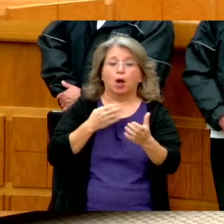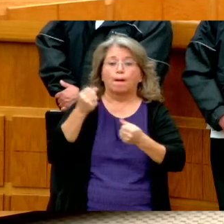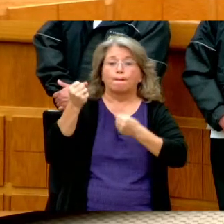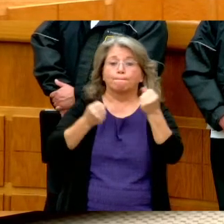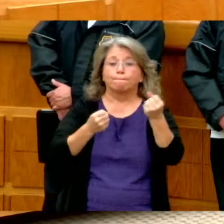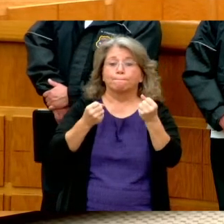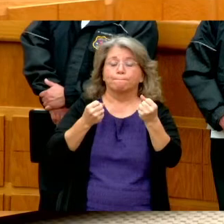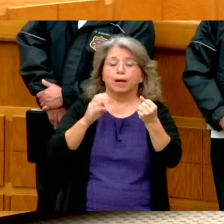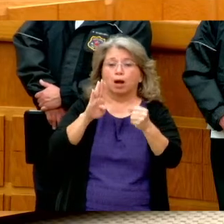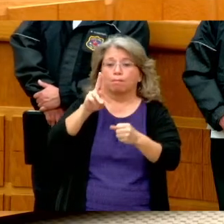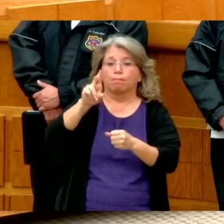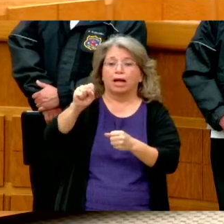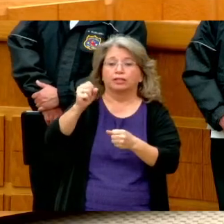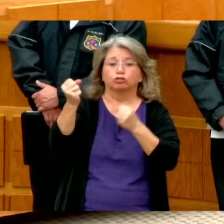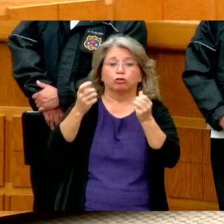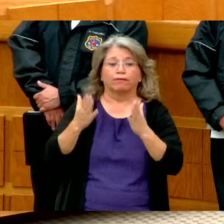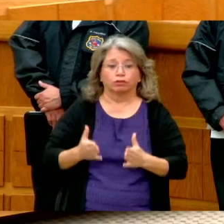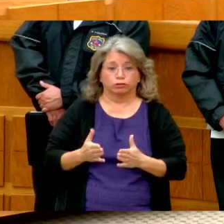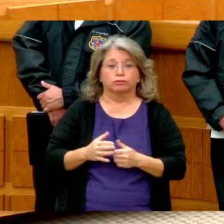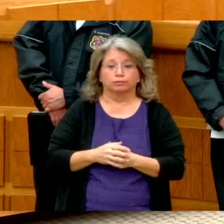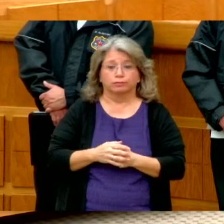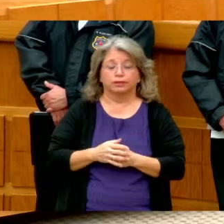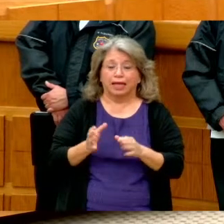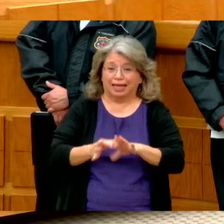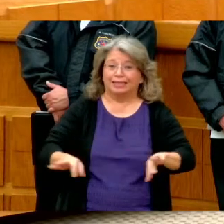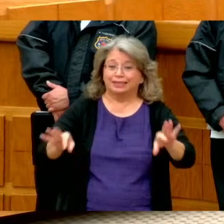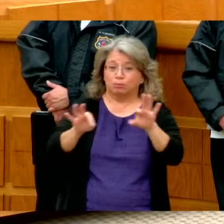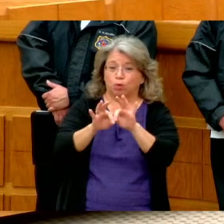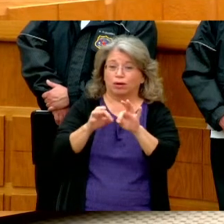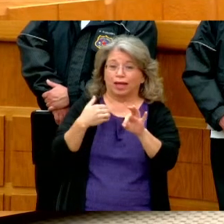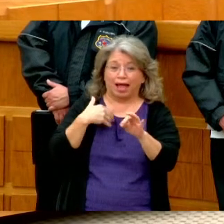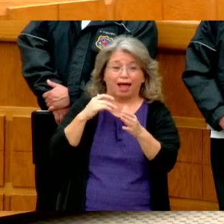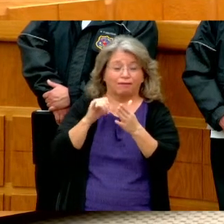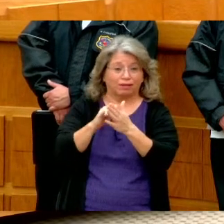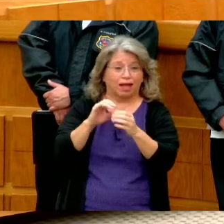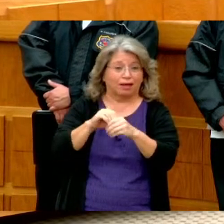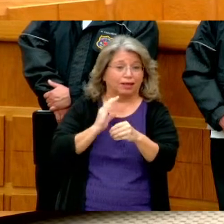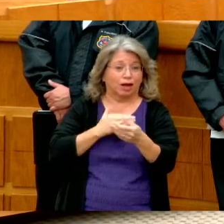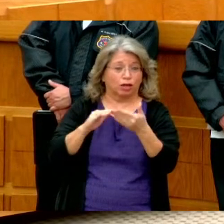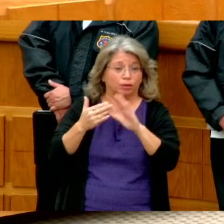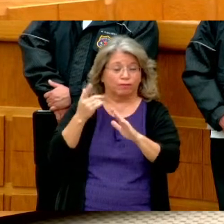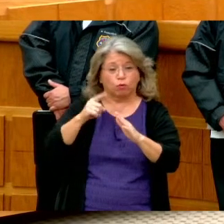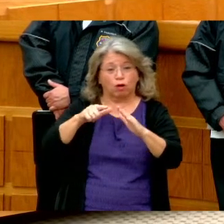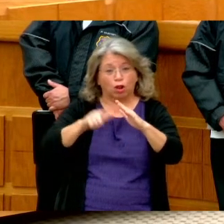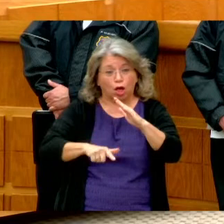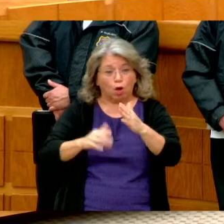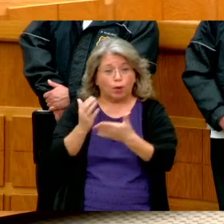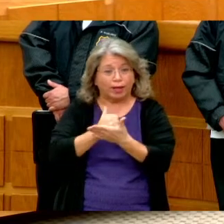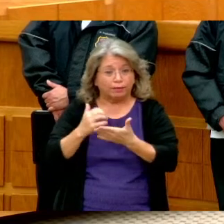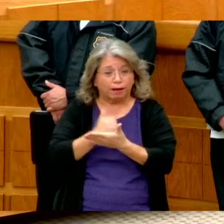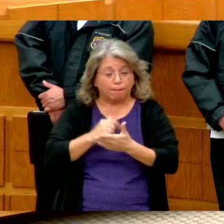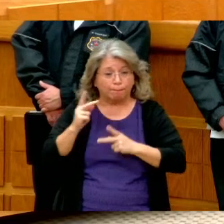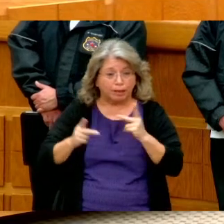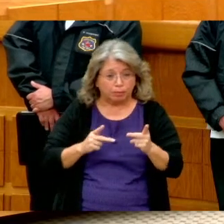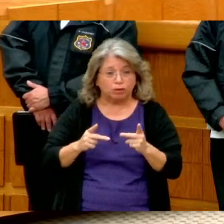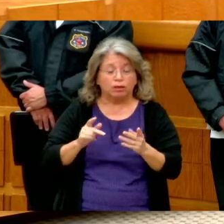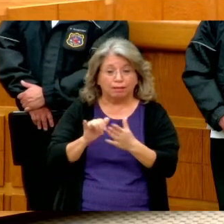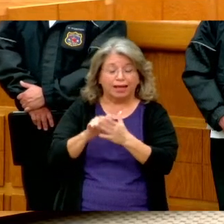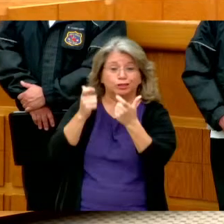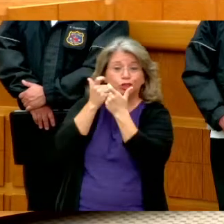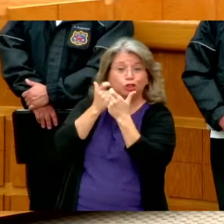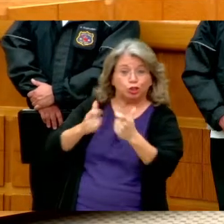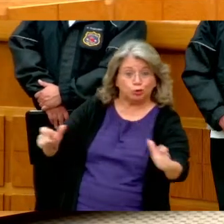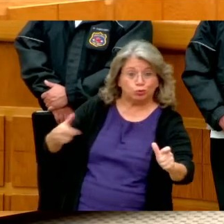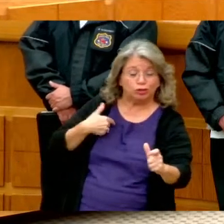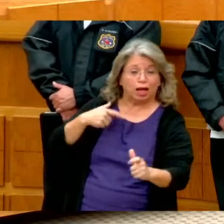in a community? It's everything. For low-income communities, it's huge. I've got to be able to address